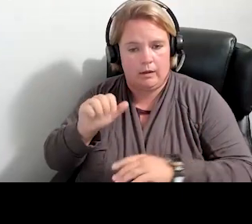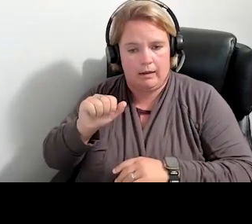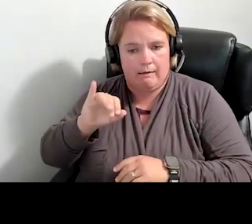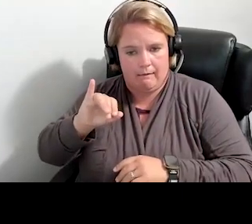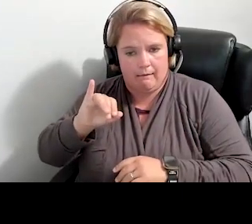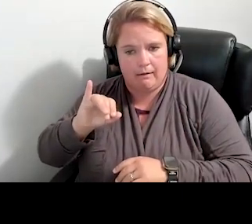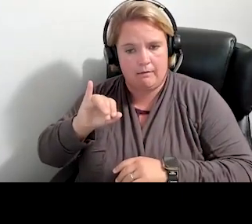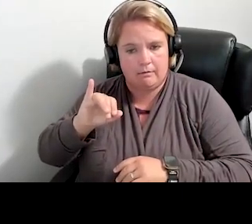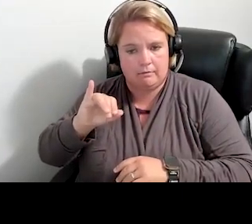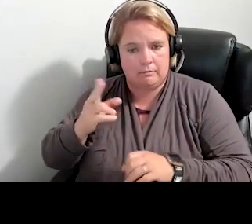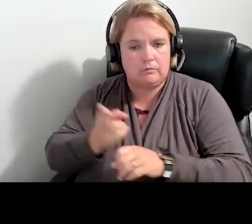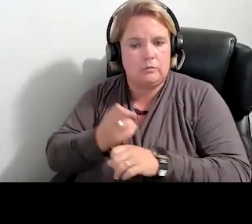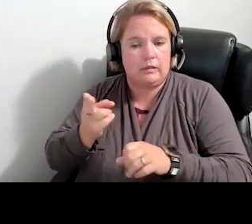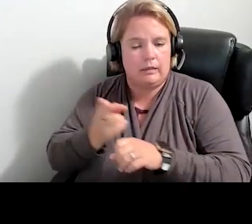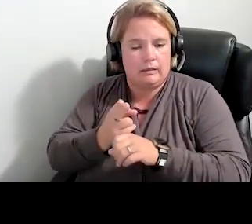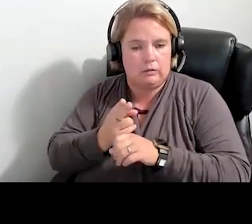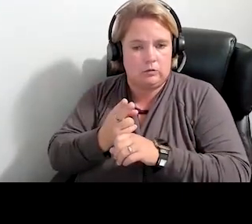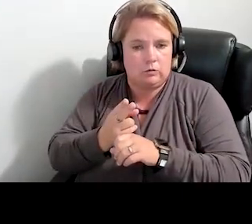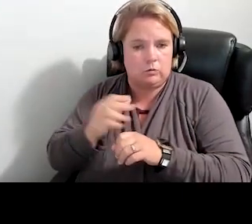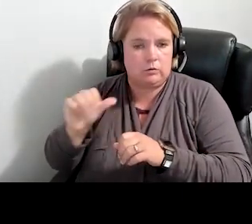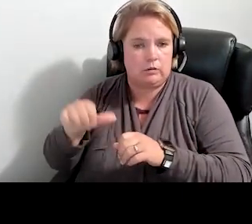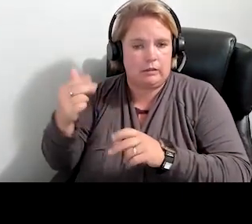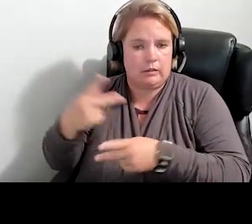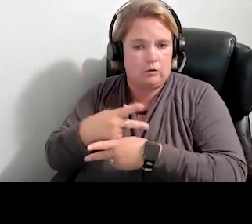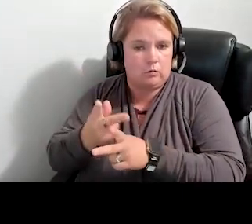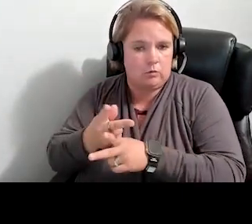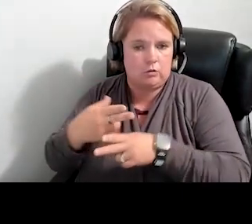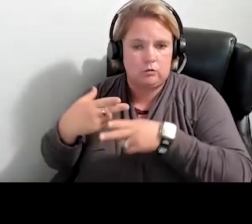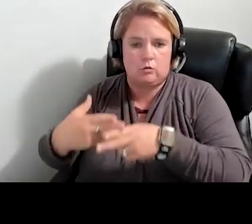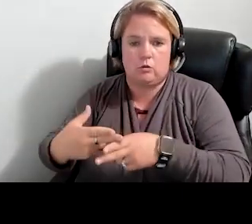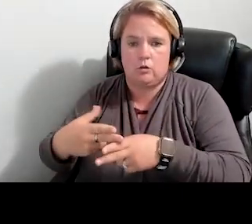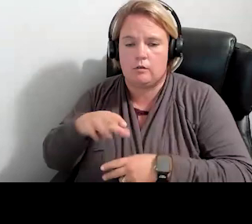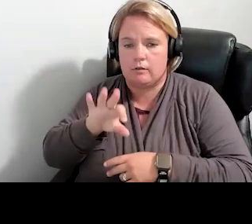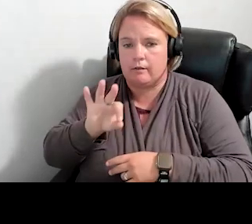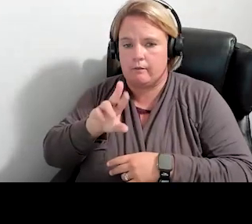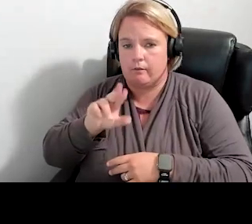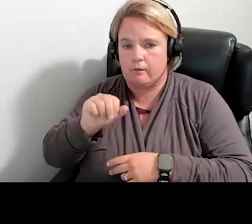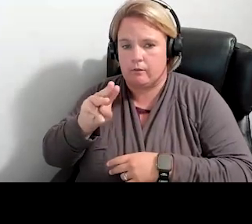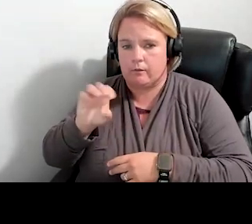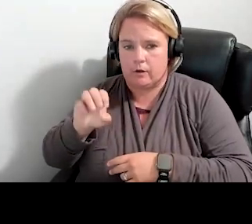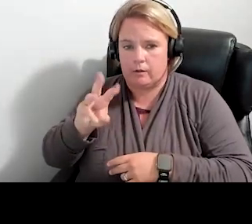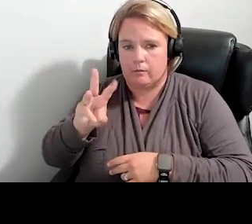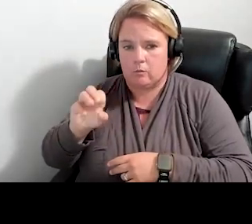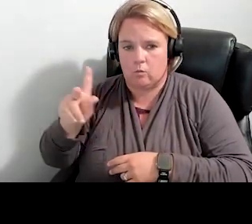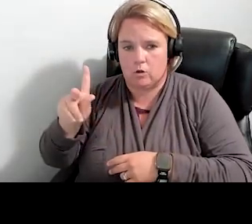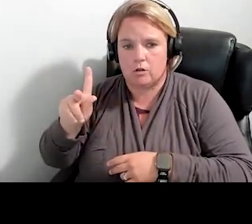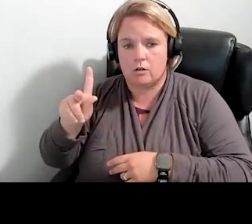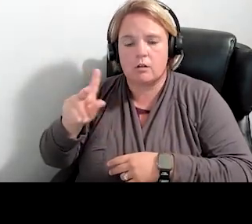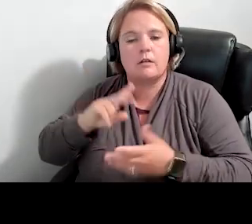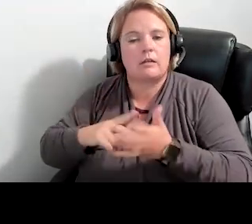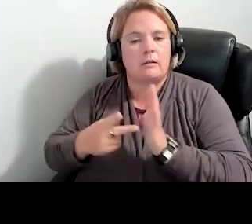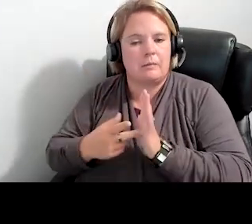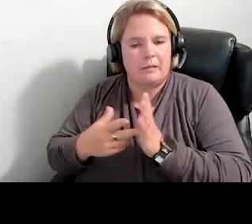And I use another product. It's called a framework. It is basically a